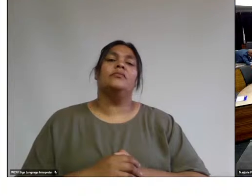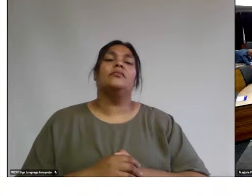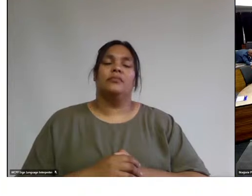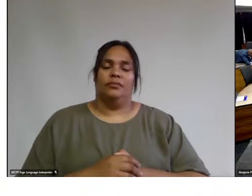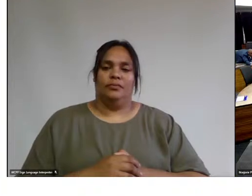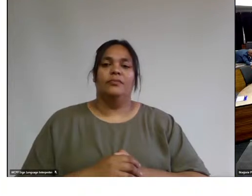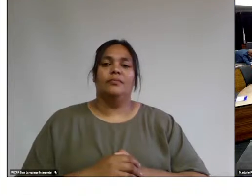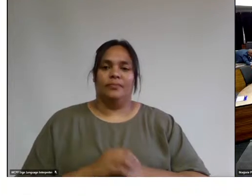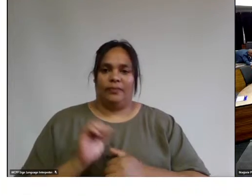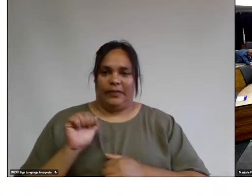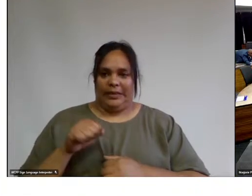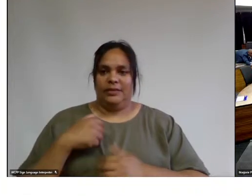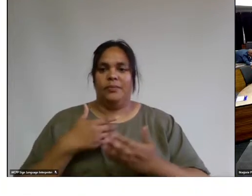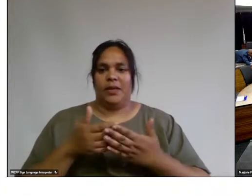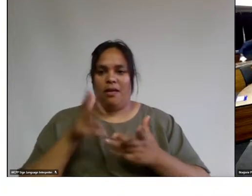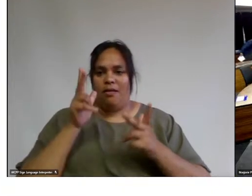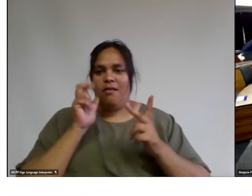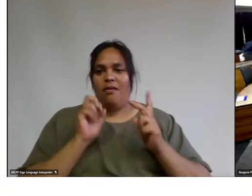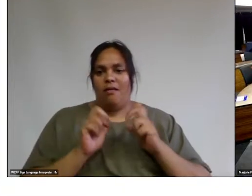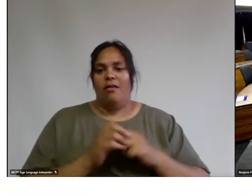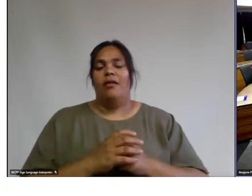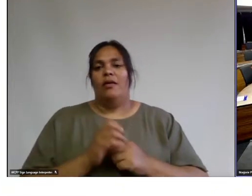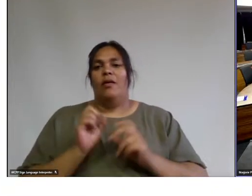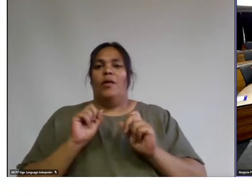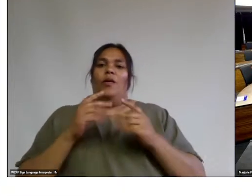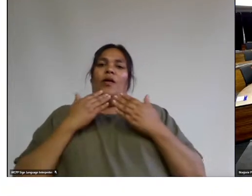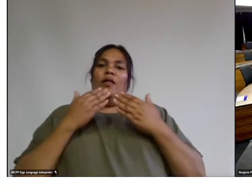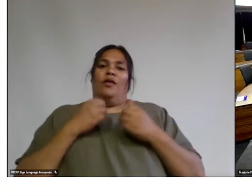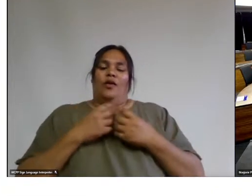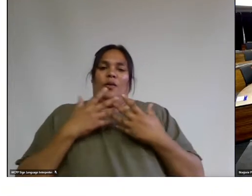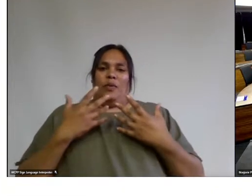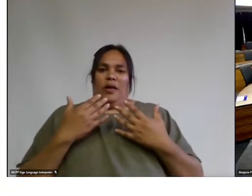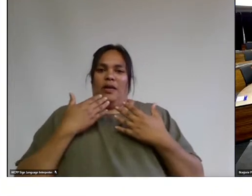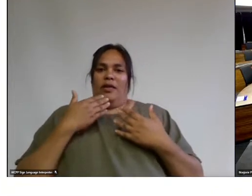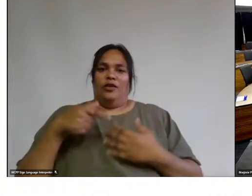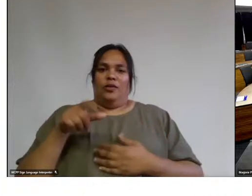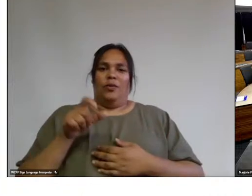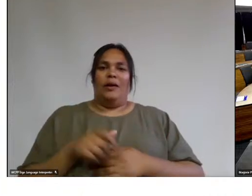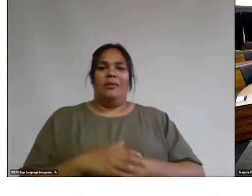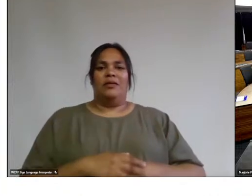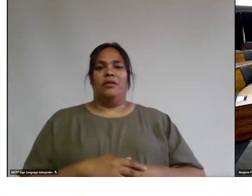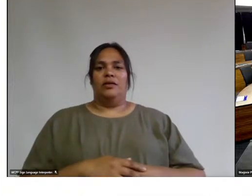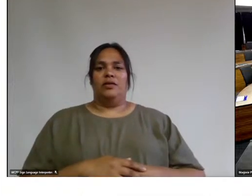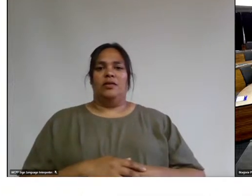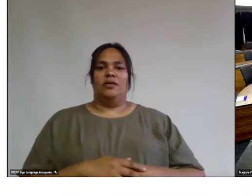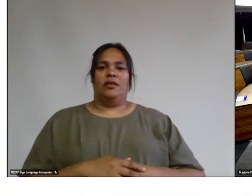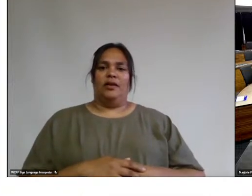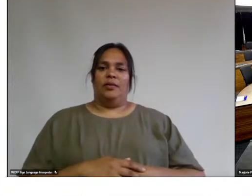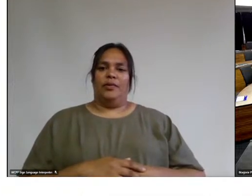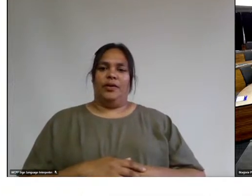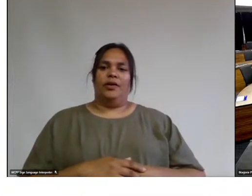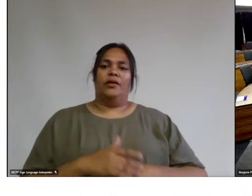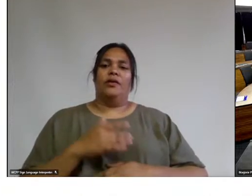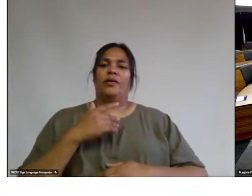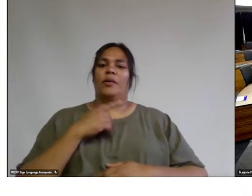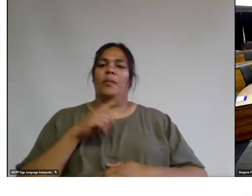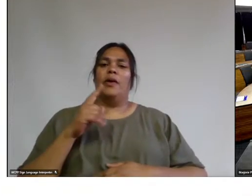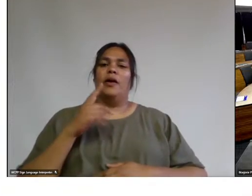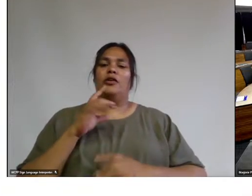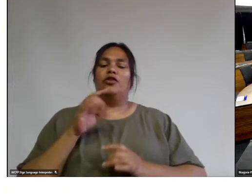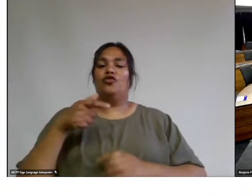Yes, Honorable. Oh, thank you, Chairperson. I think, Chair, can I